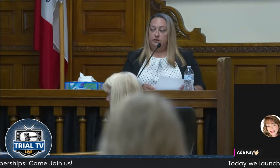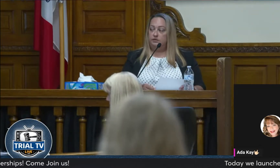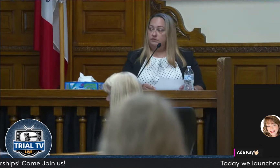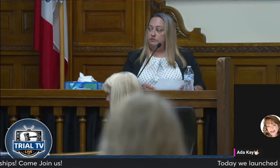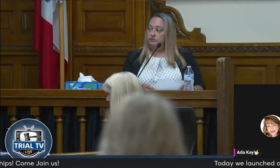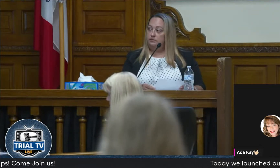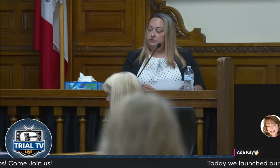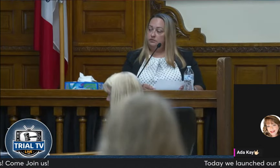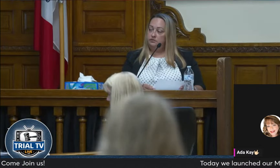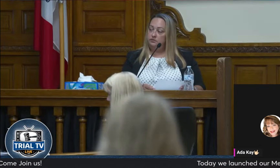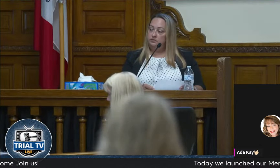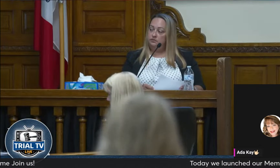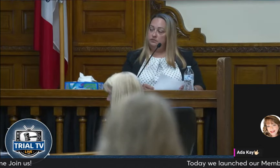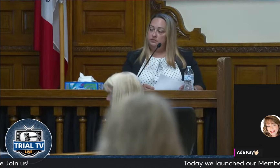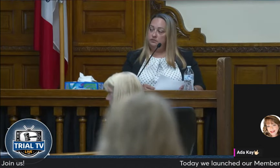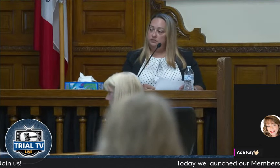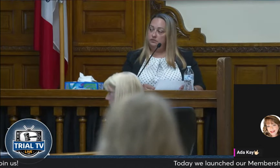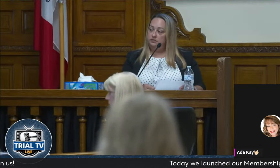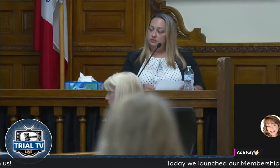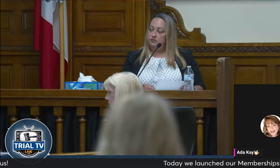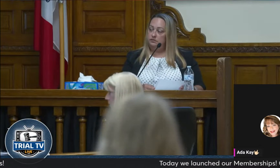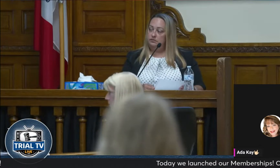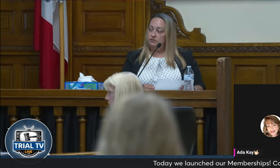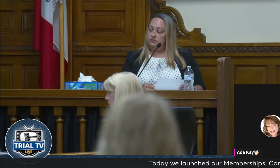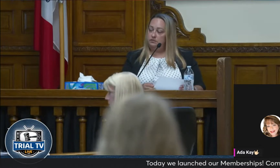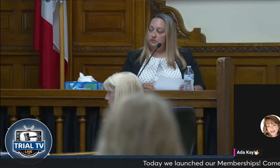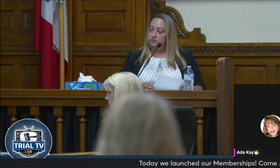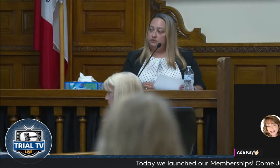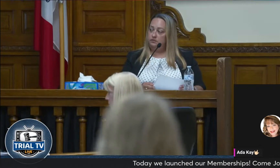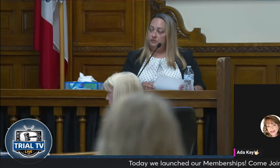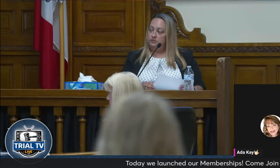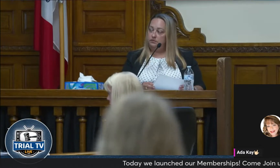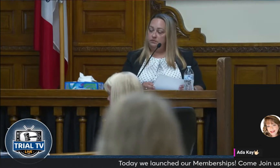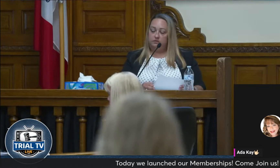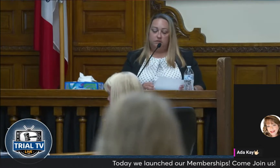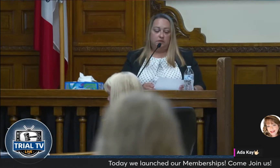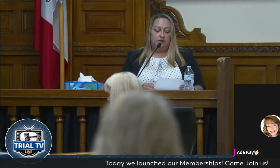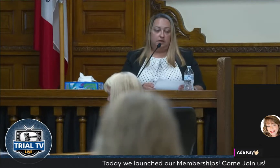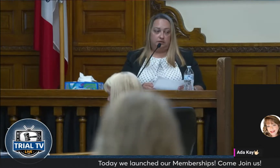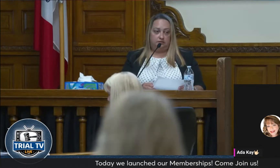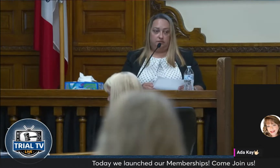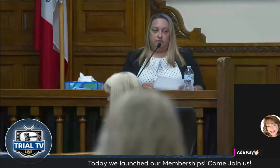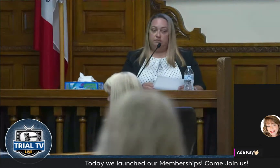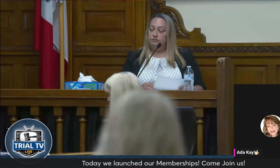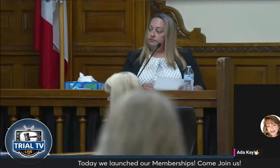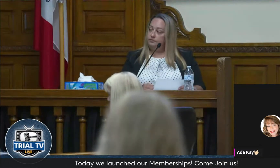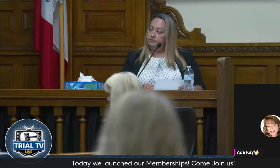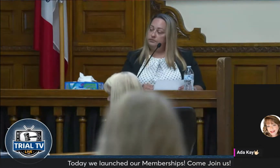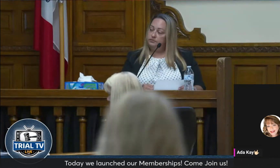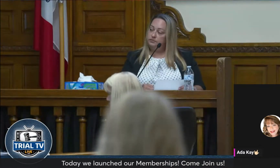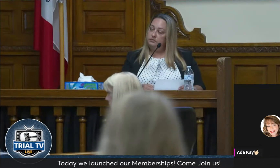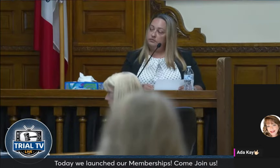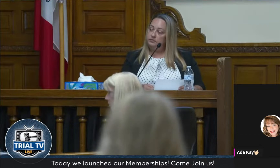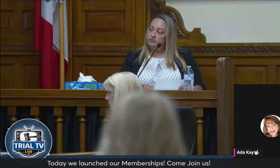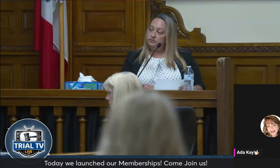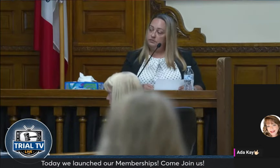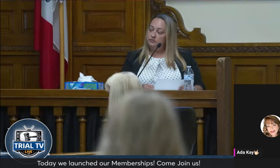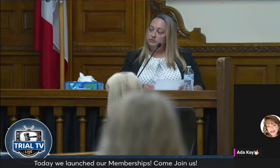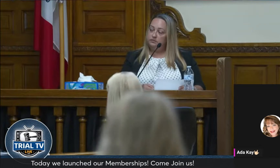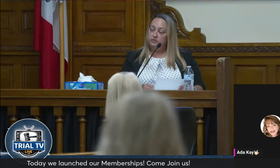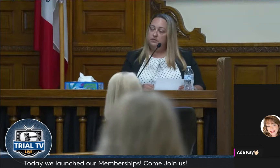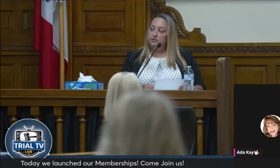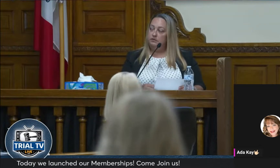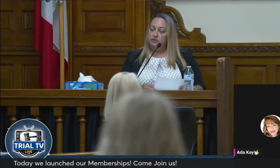2 areas. Did you test to determine whether or not it was animal or human blood? Yes. Okay. And what were you able